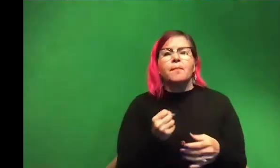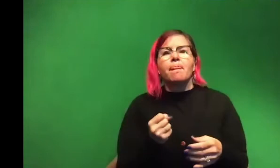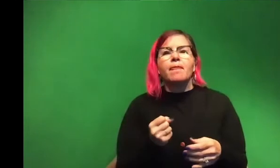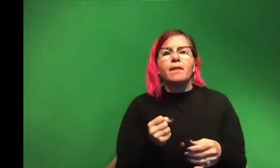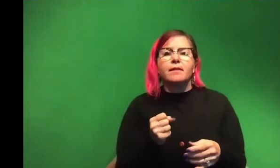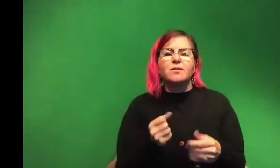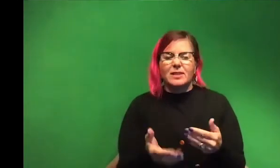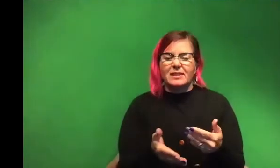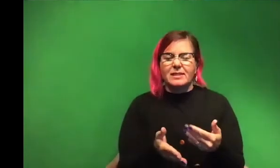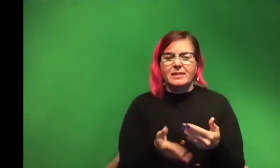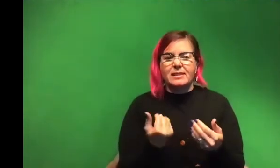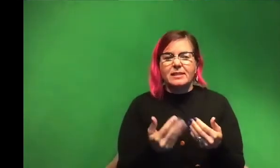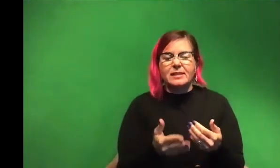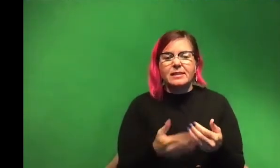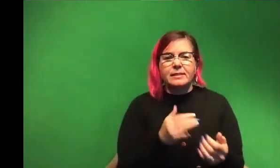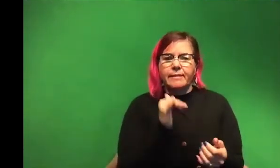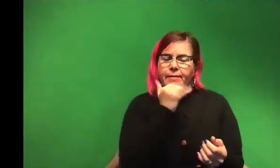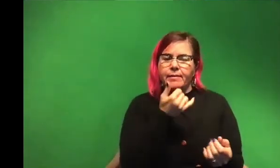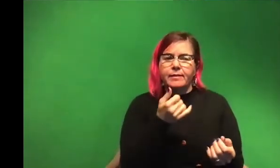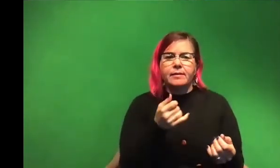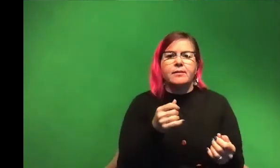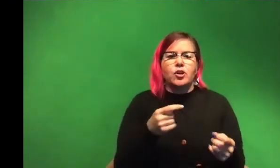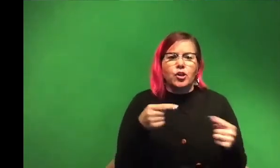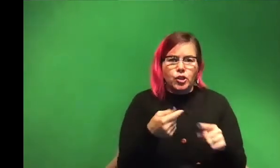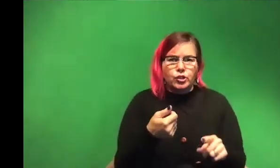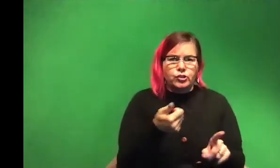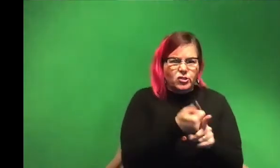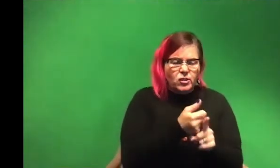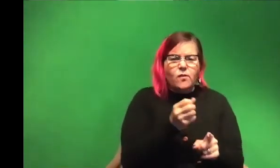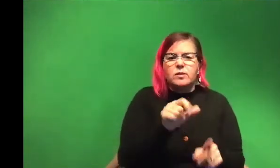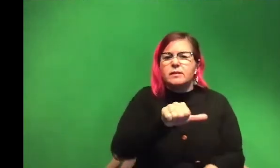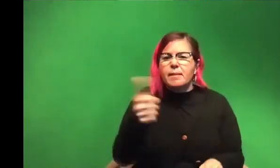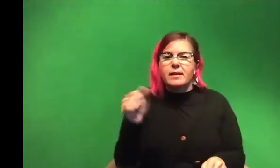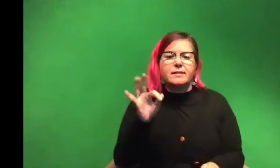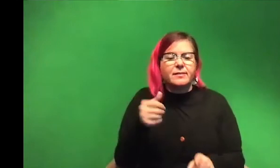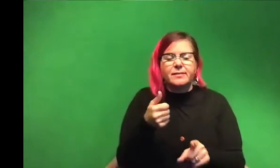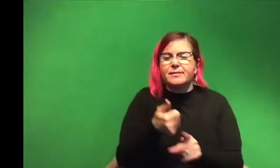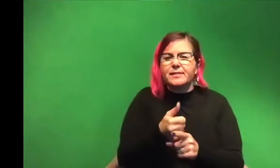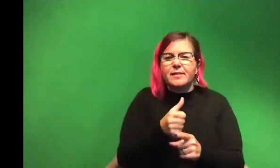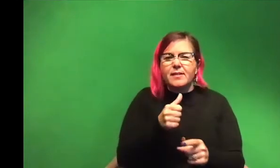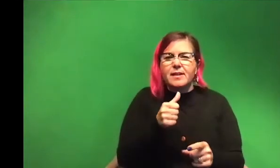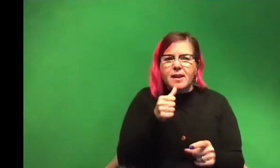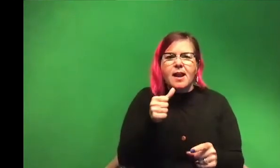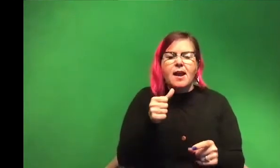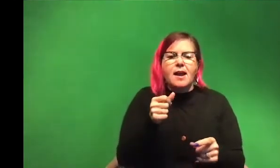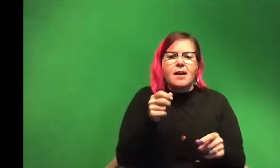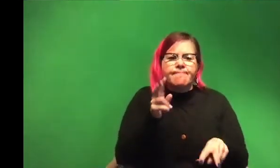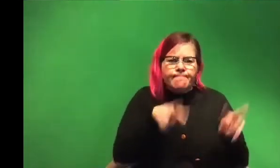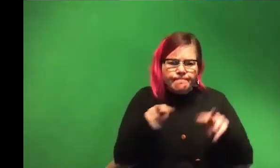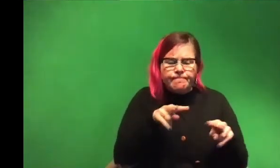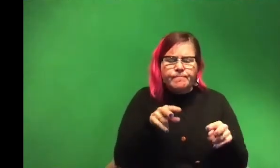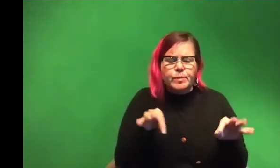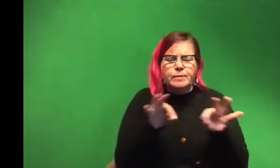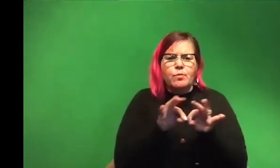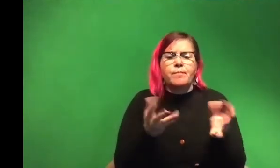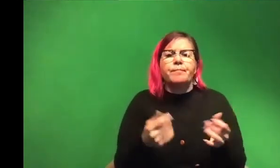really easy to unintentionally hurt either yourself or someone else if you aren't kind of keeping an eye out on what you need to. So what that